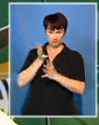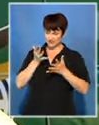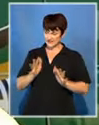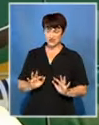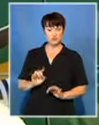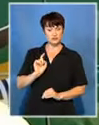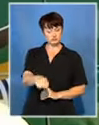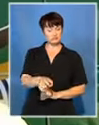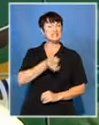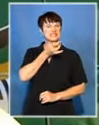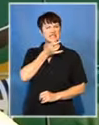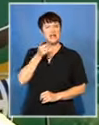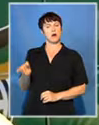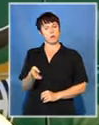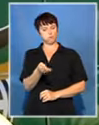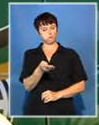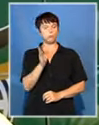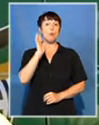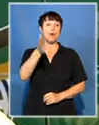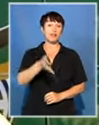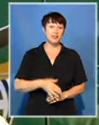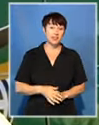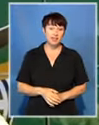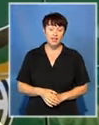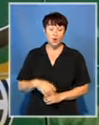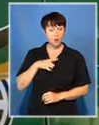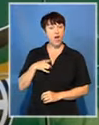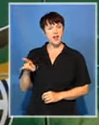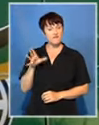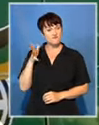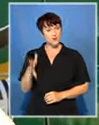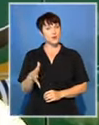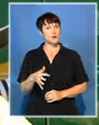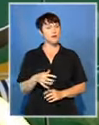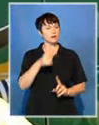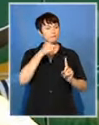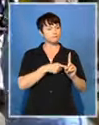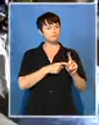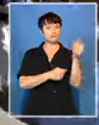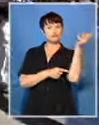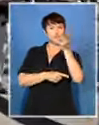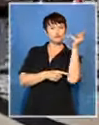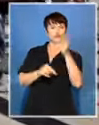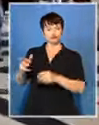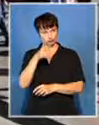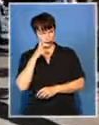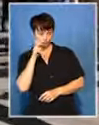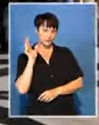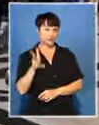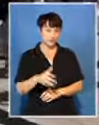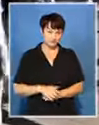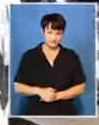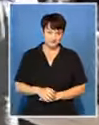on Saturday they will be at the stadium to listen to the presentation that we'll be making. As